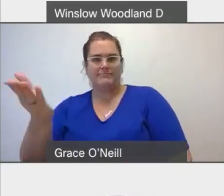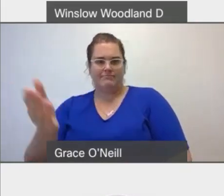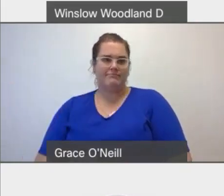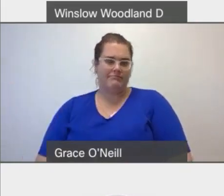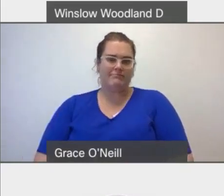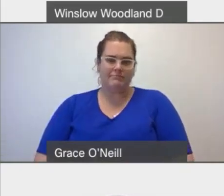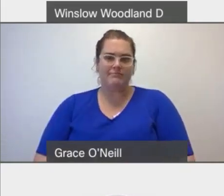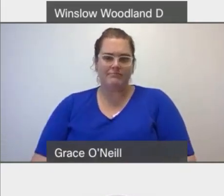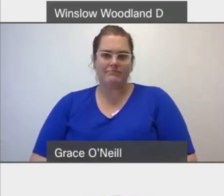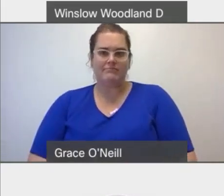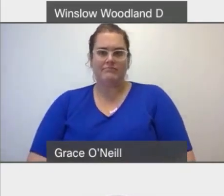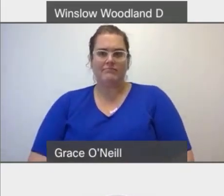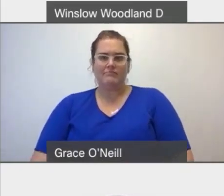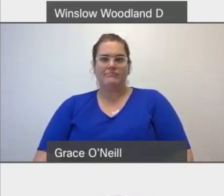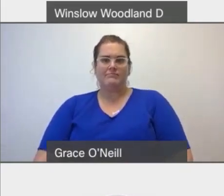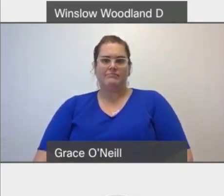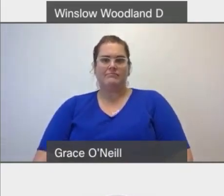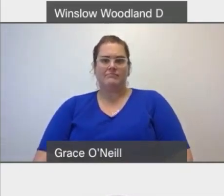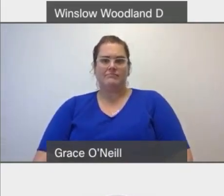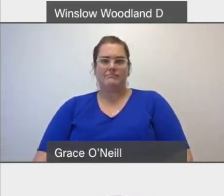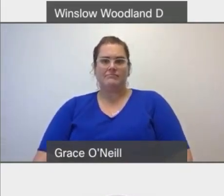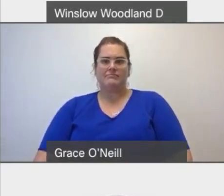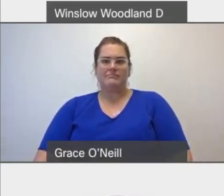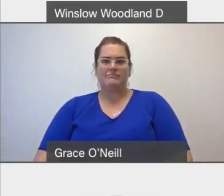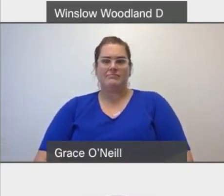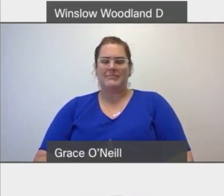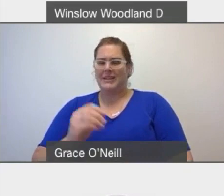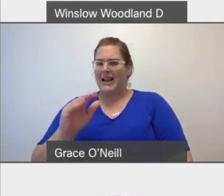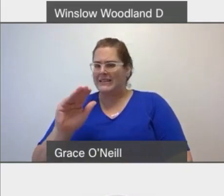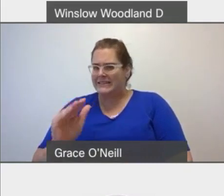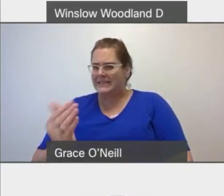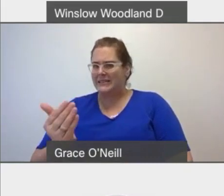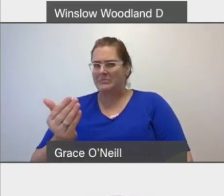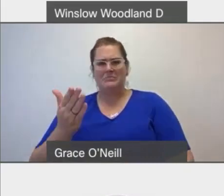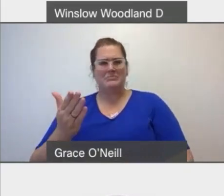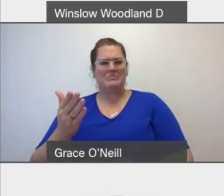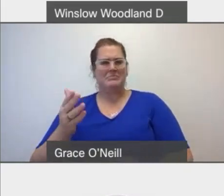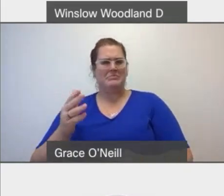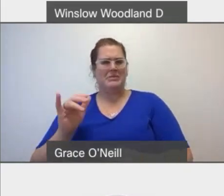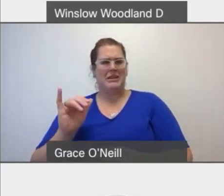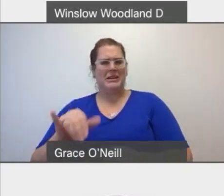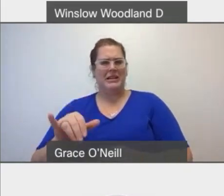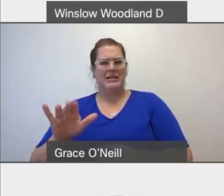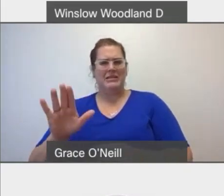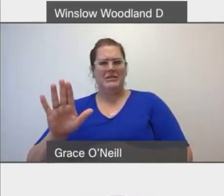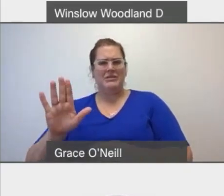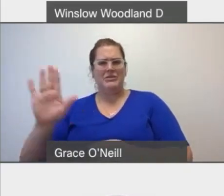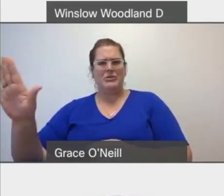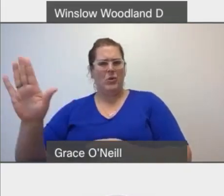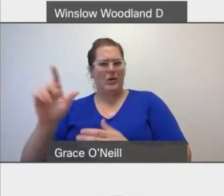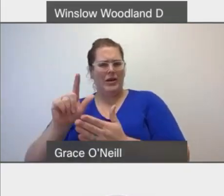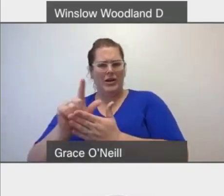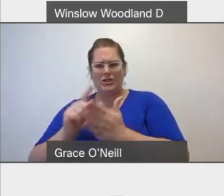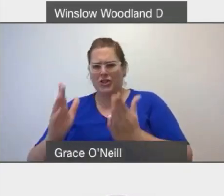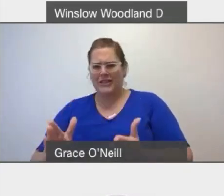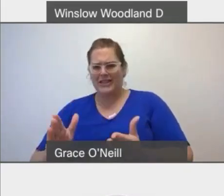And it does seem to me that your attorney should be able to comment on the authority of, well, I will